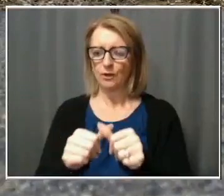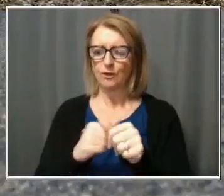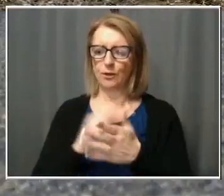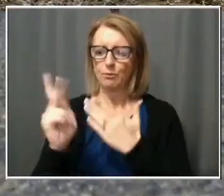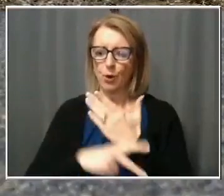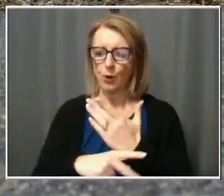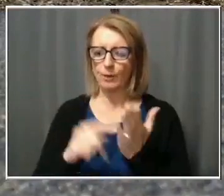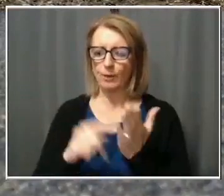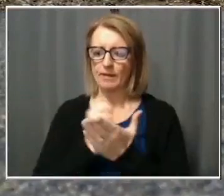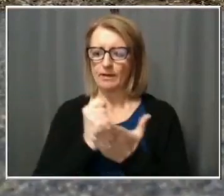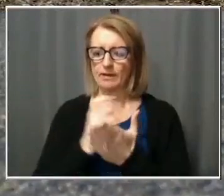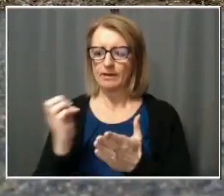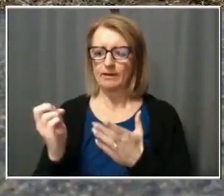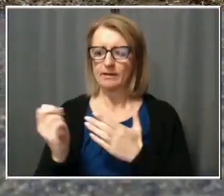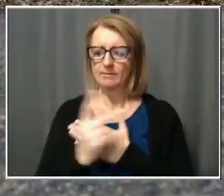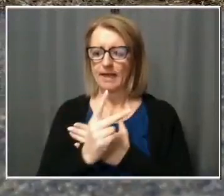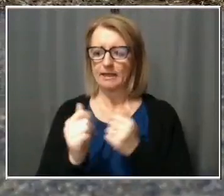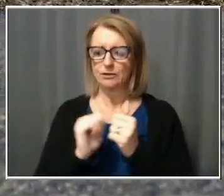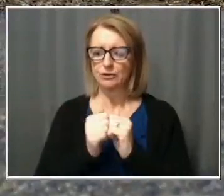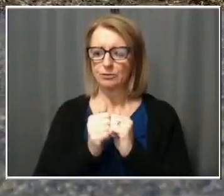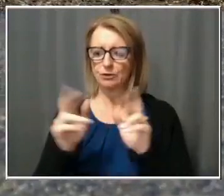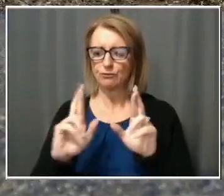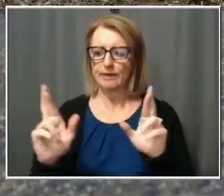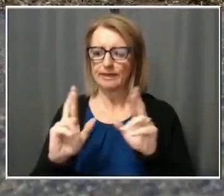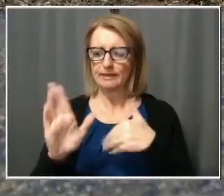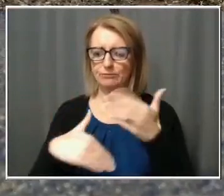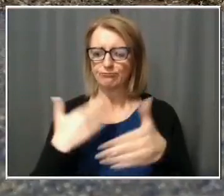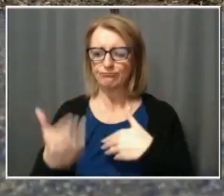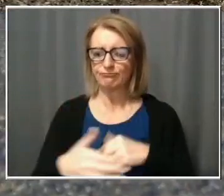back to her sports and ready to get after it.